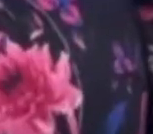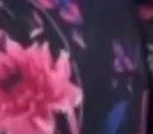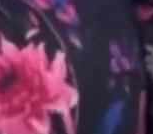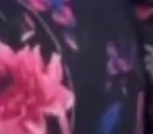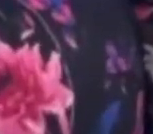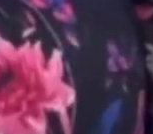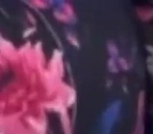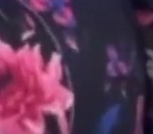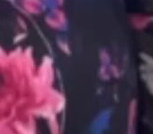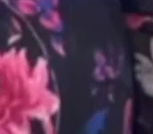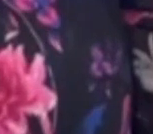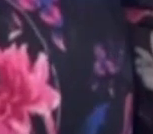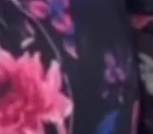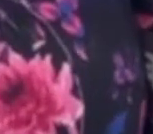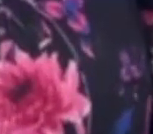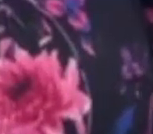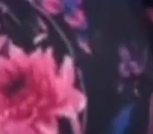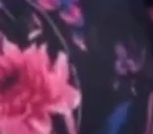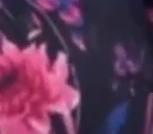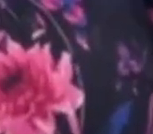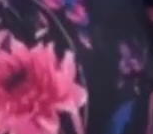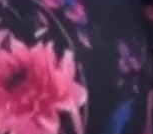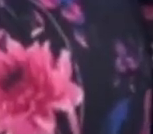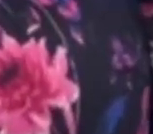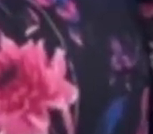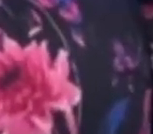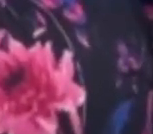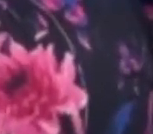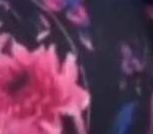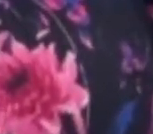Hello everyone, I'm Fern Carey. Thank you for watching our YouTube